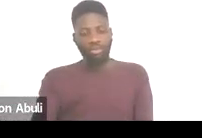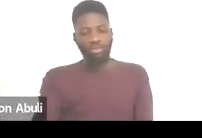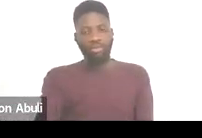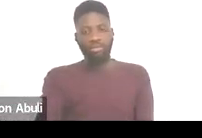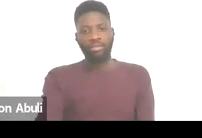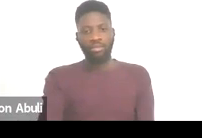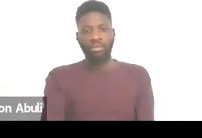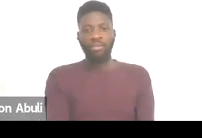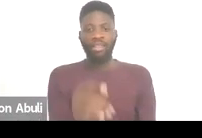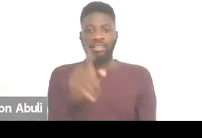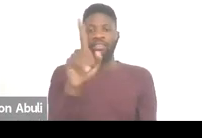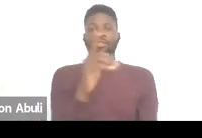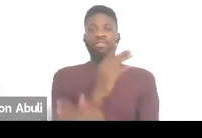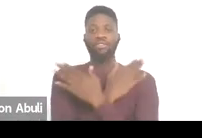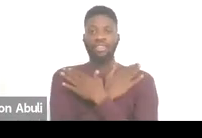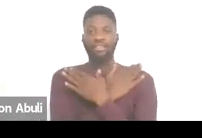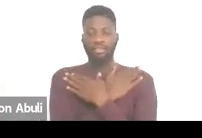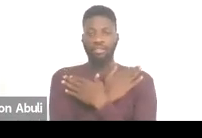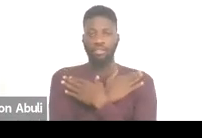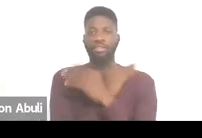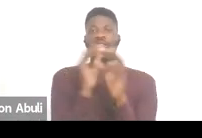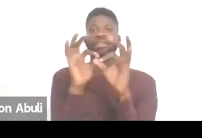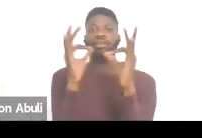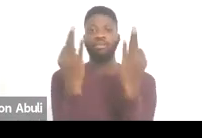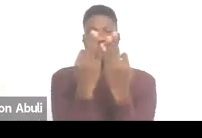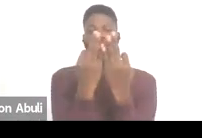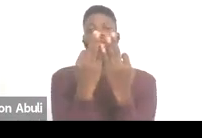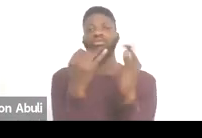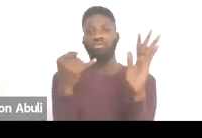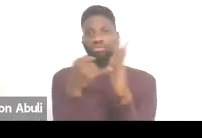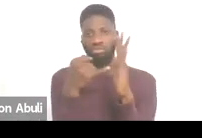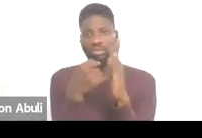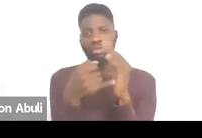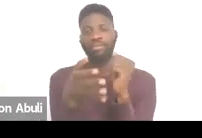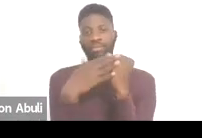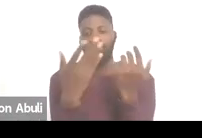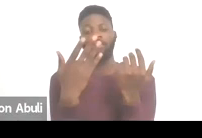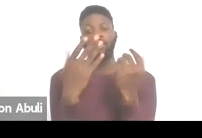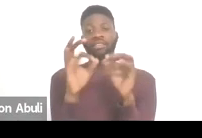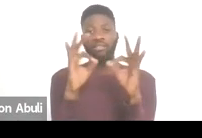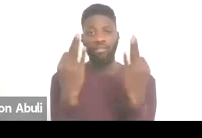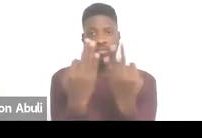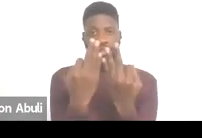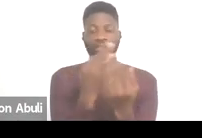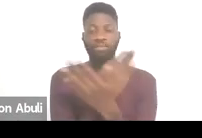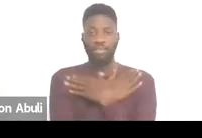Involve your friends and family. As we said, your friends and family will help you.